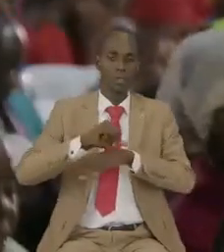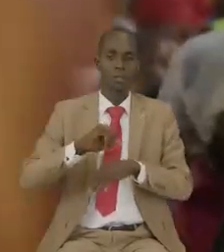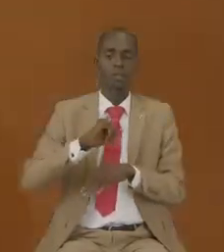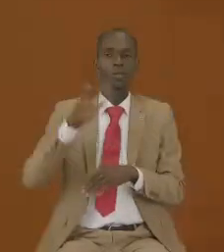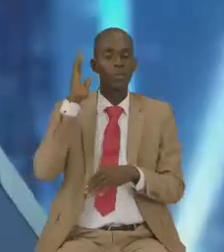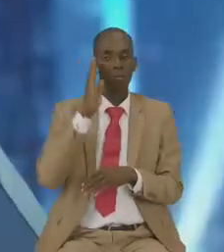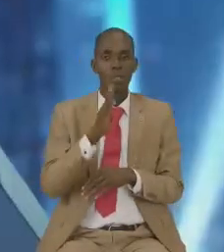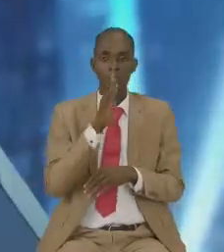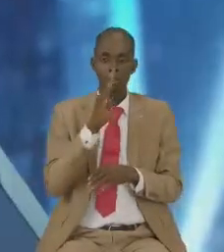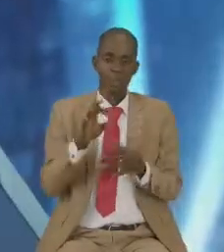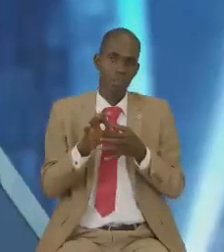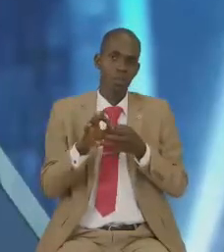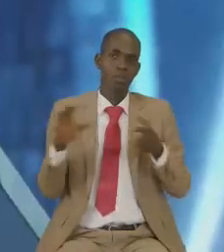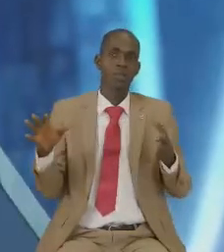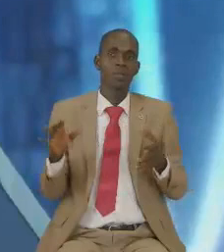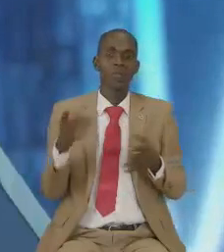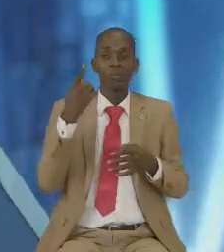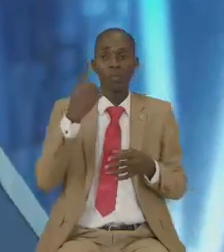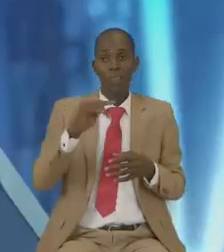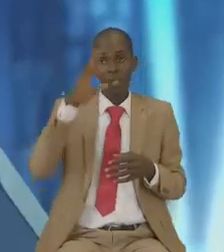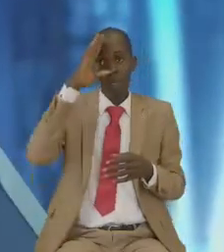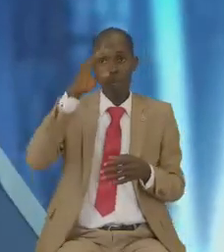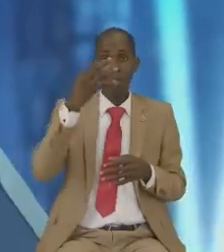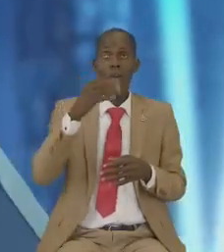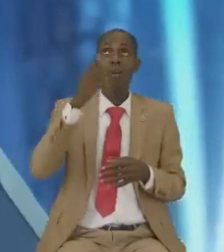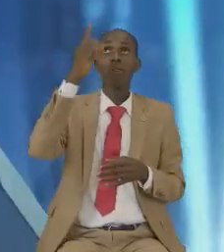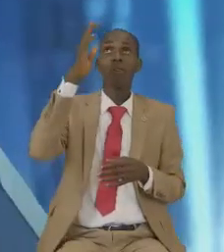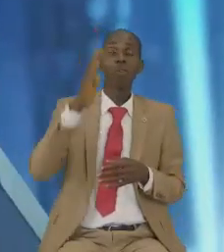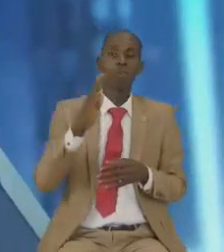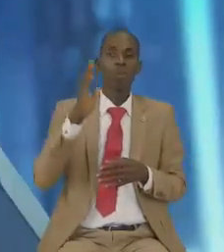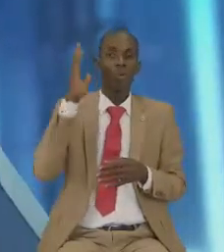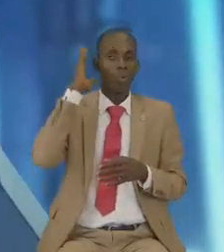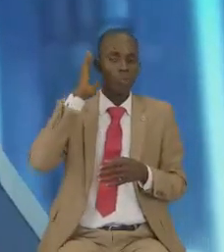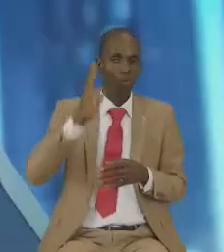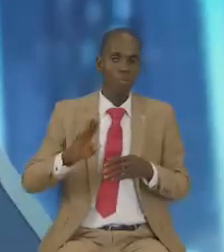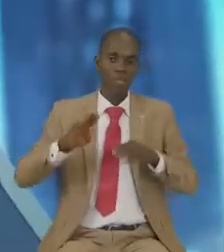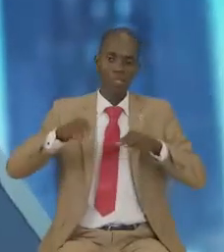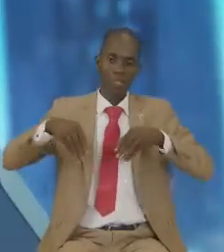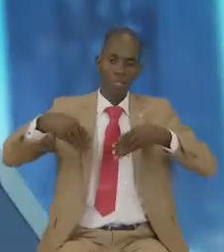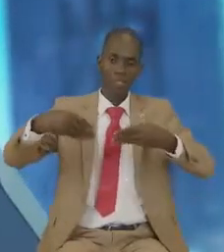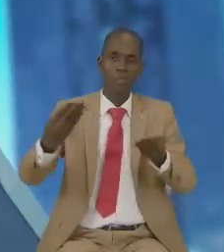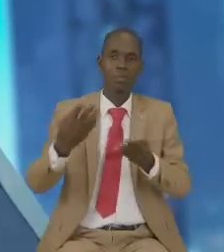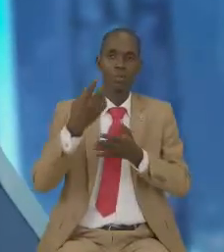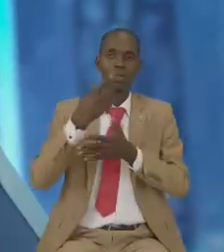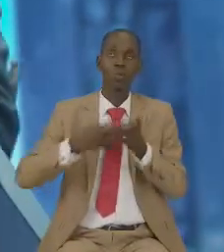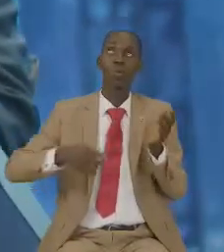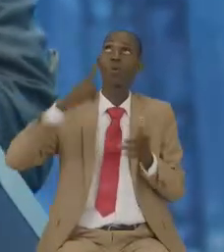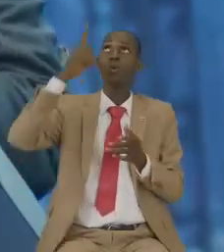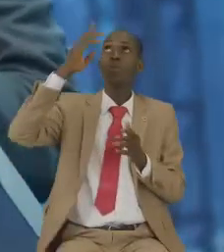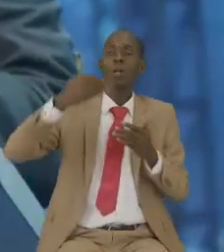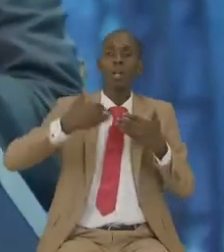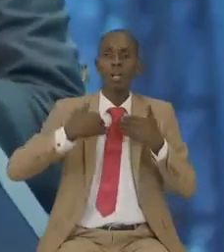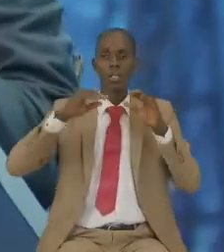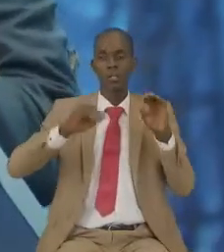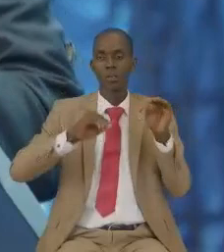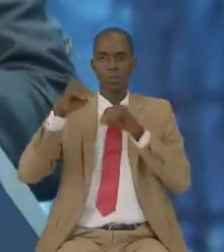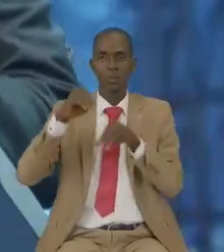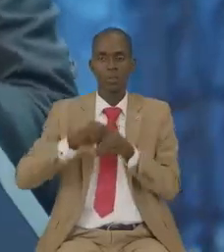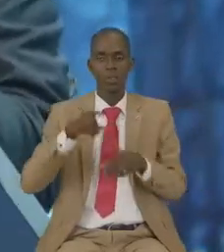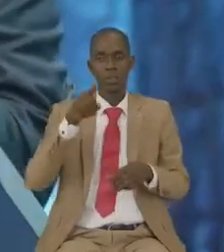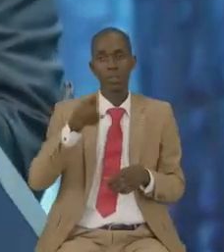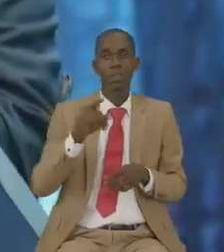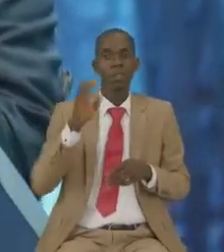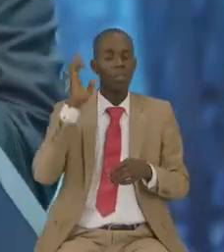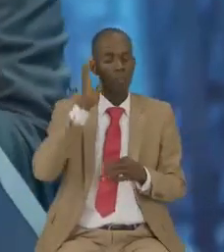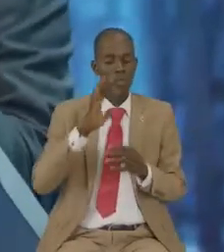released. The man of God will deliver what God has given to him. He will release the prayer that carries